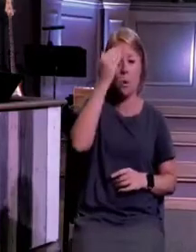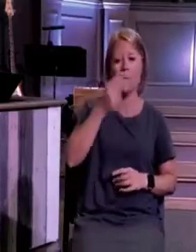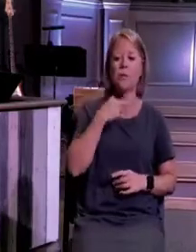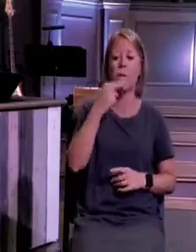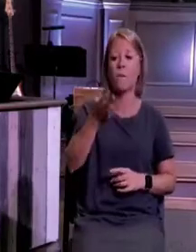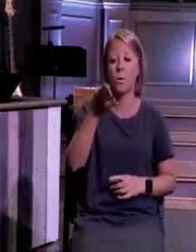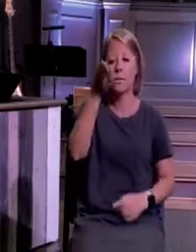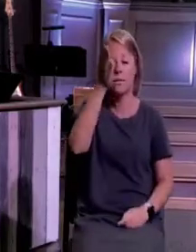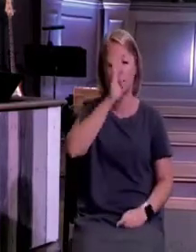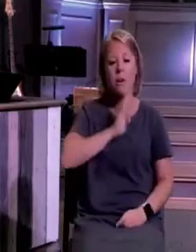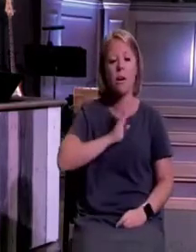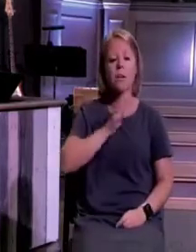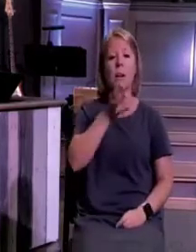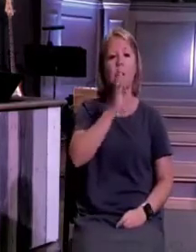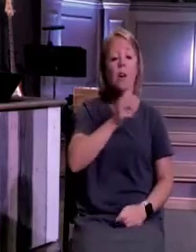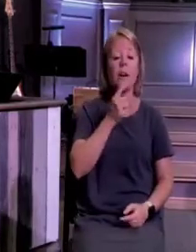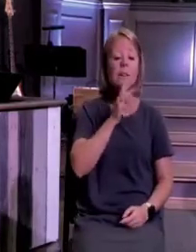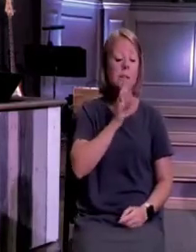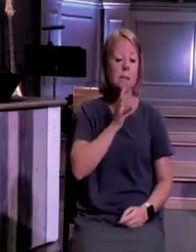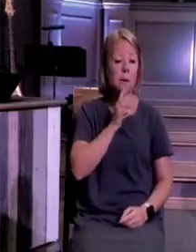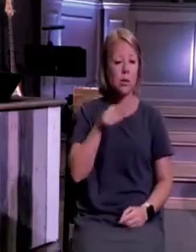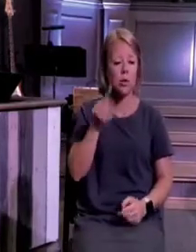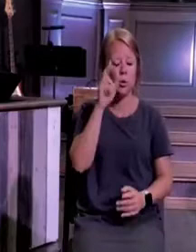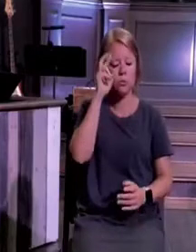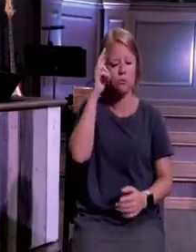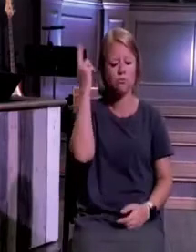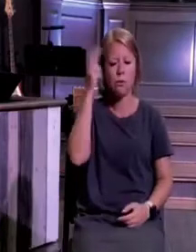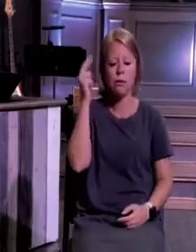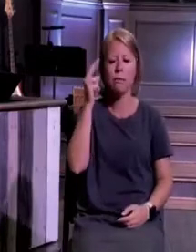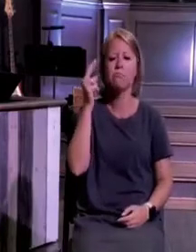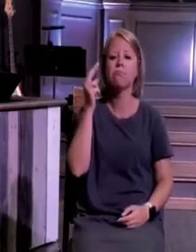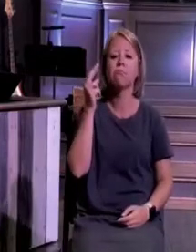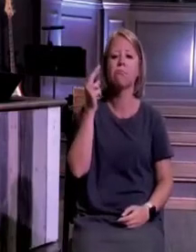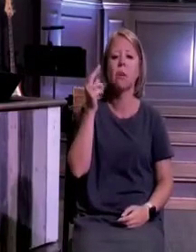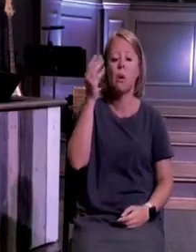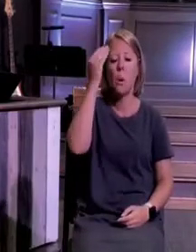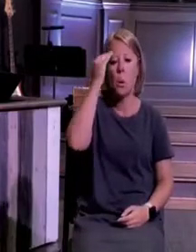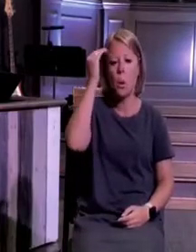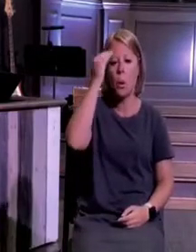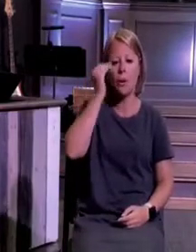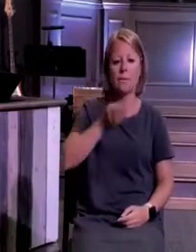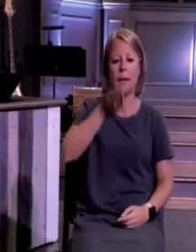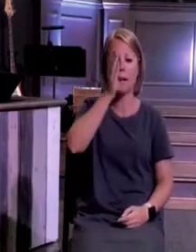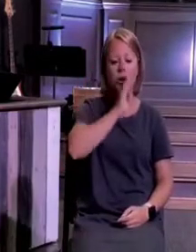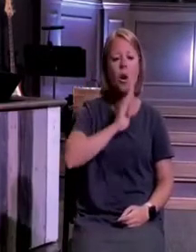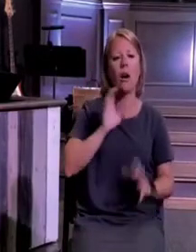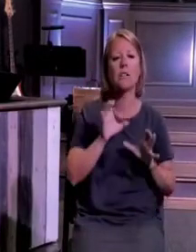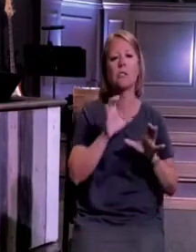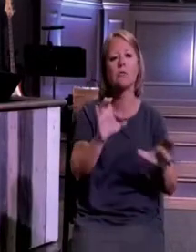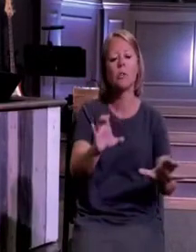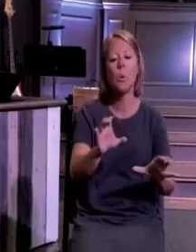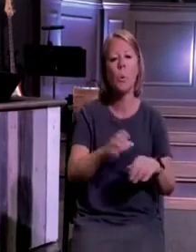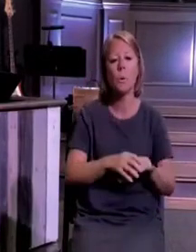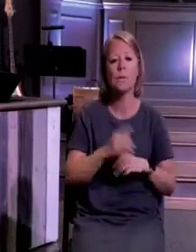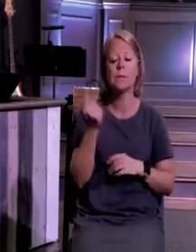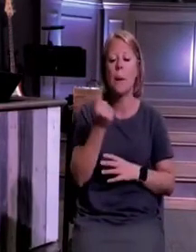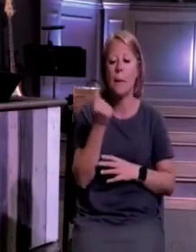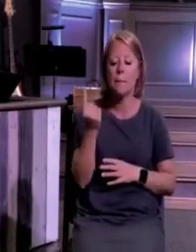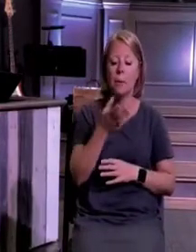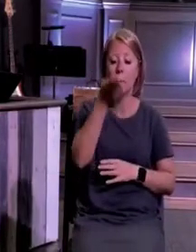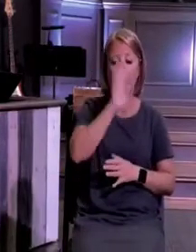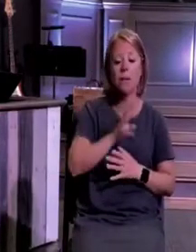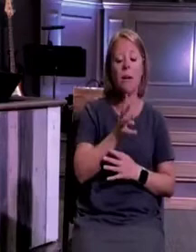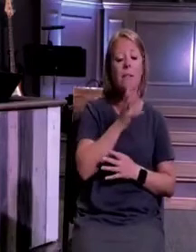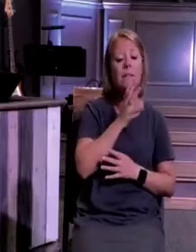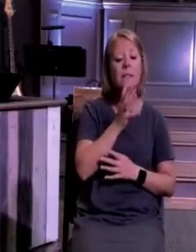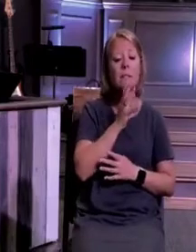God, when God speaks, you begin to recognize and realize that there is something God is up to when God speaks. When God